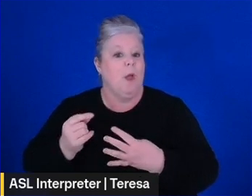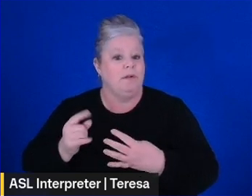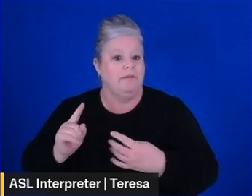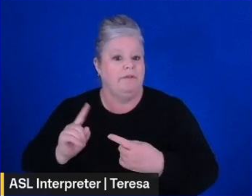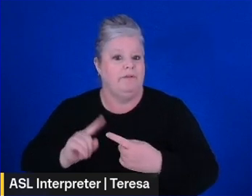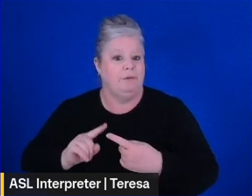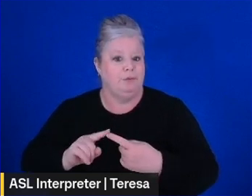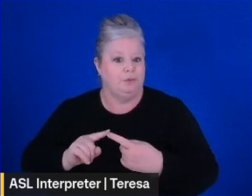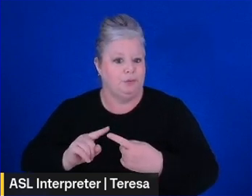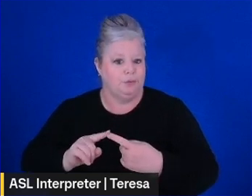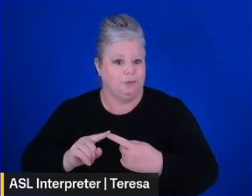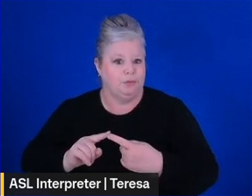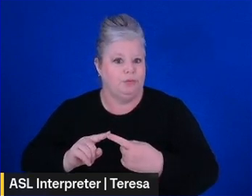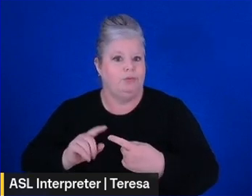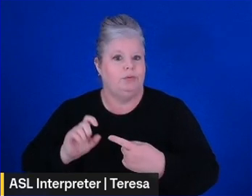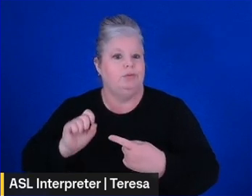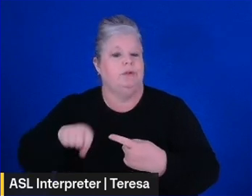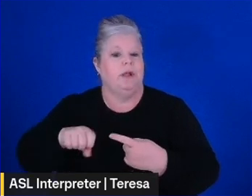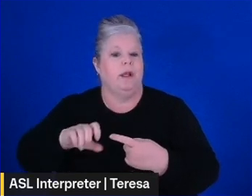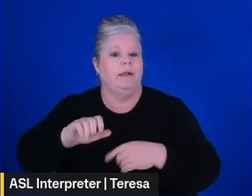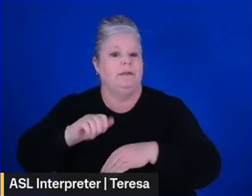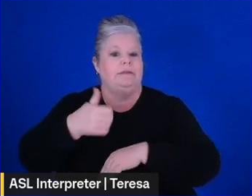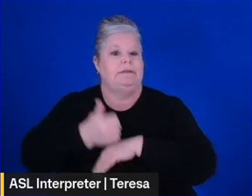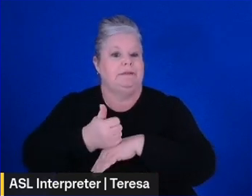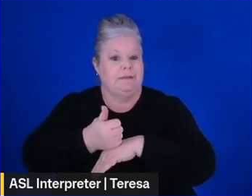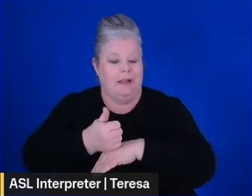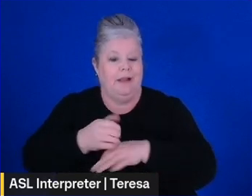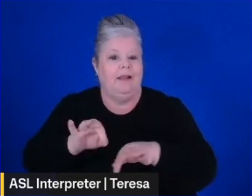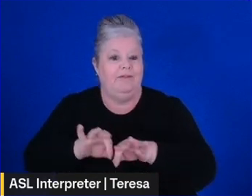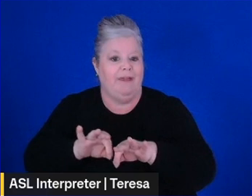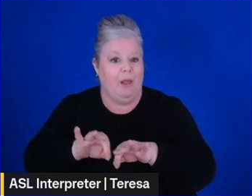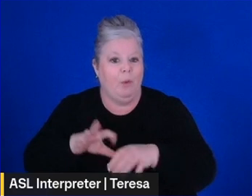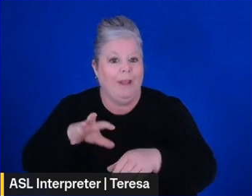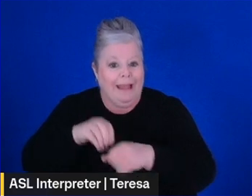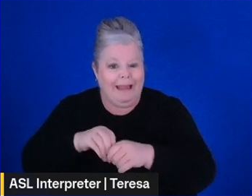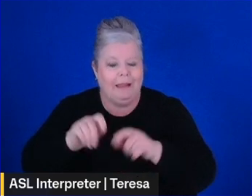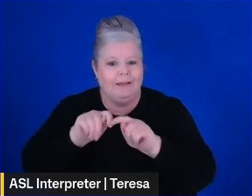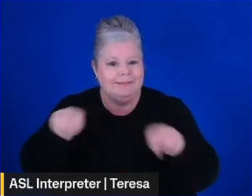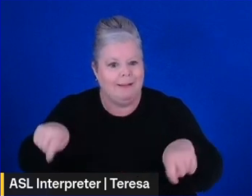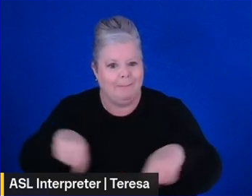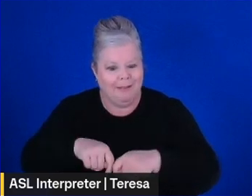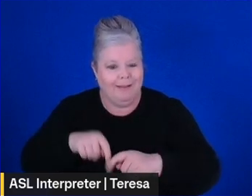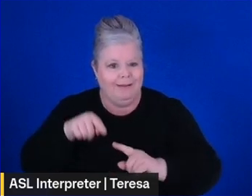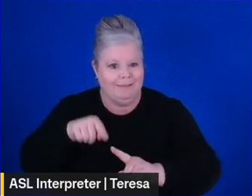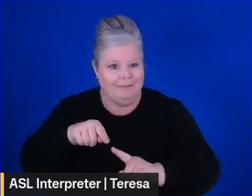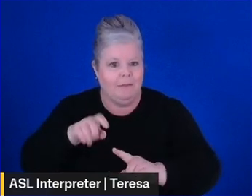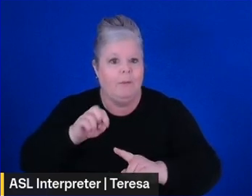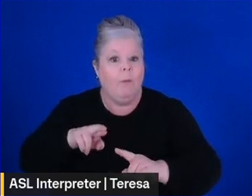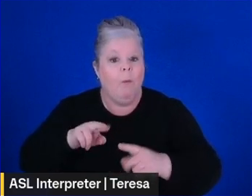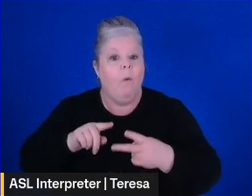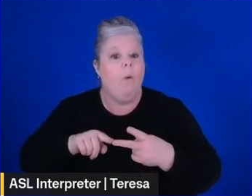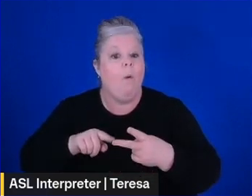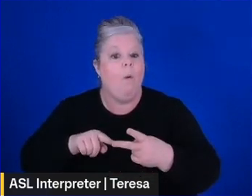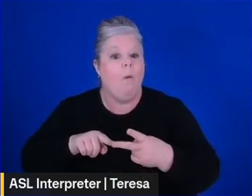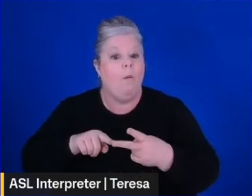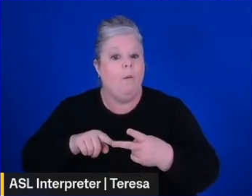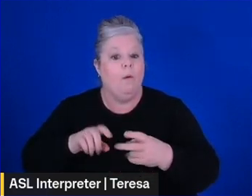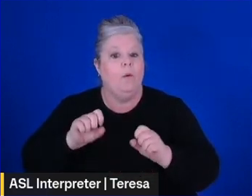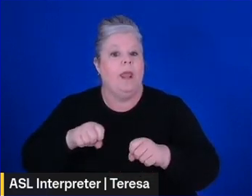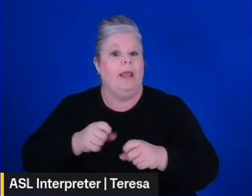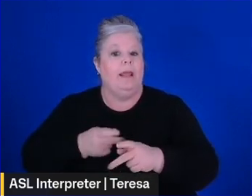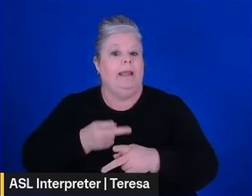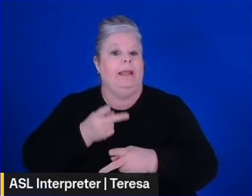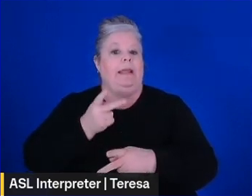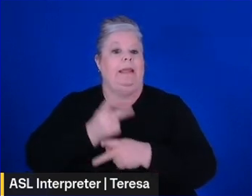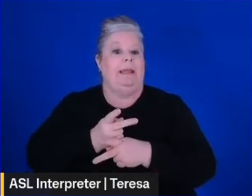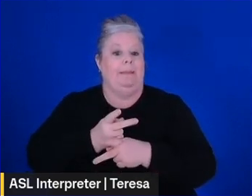set the value in the template, or you keep this value